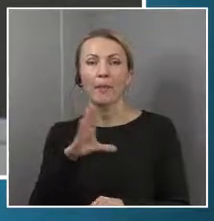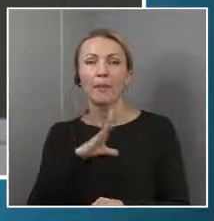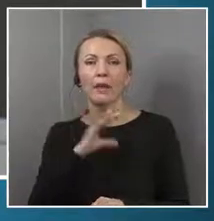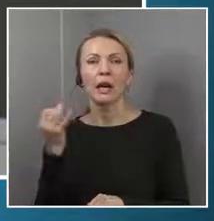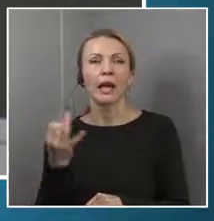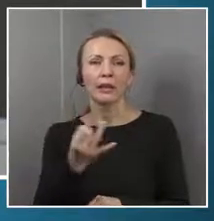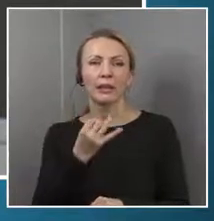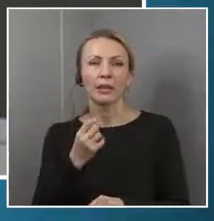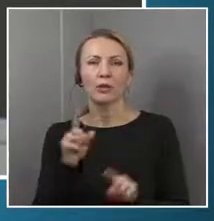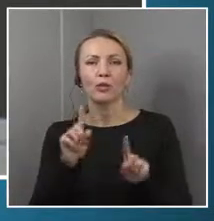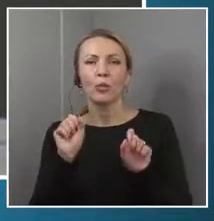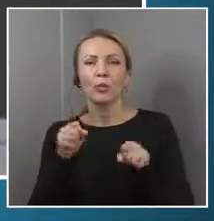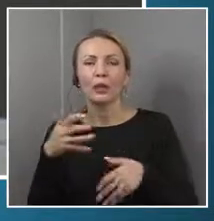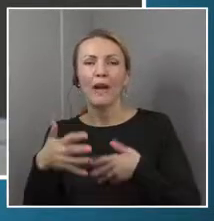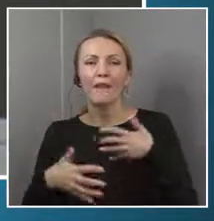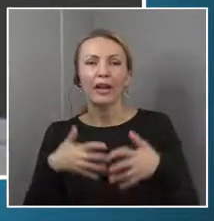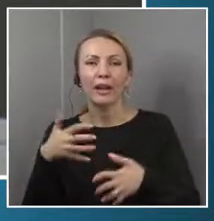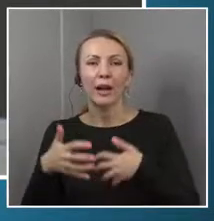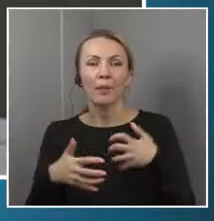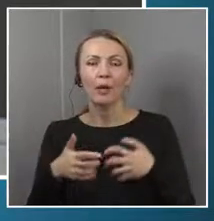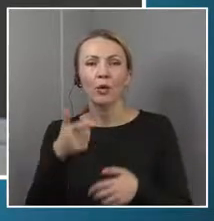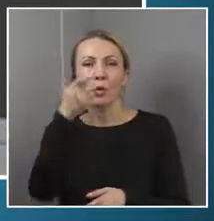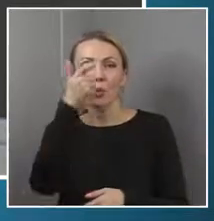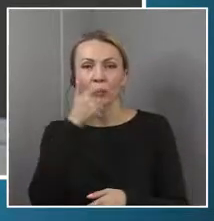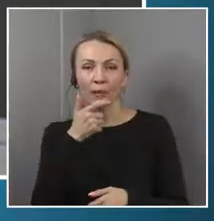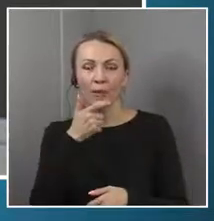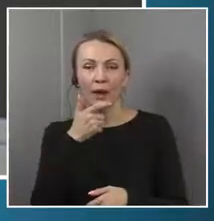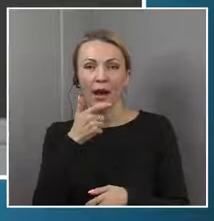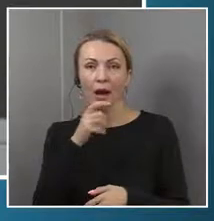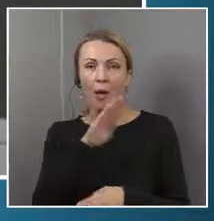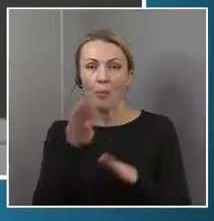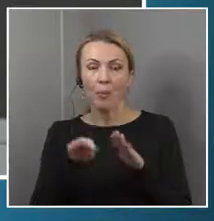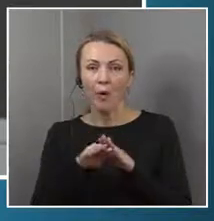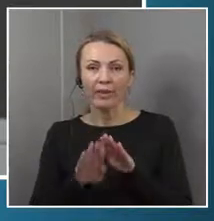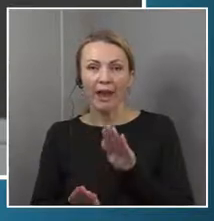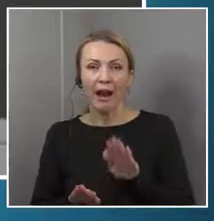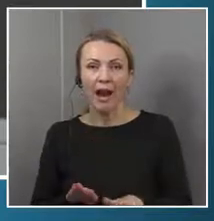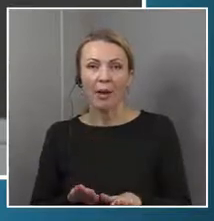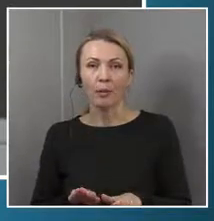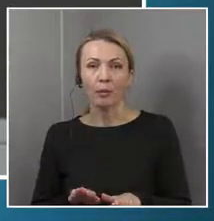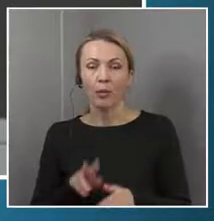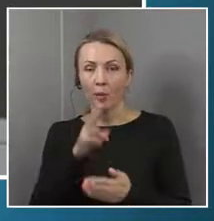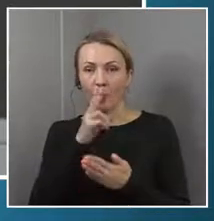everything antique. If you could dig something out,